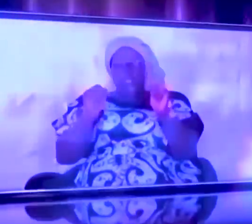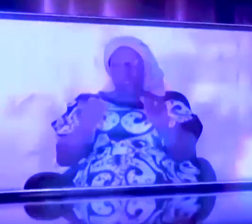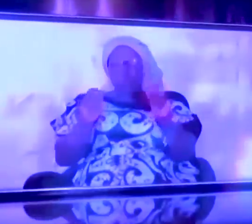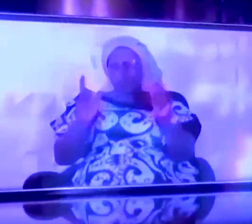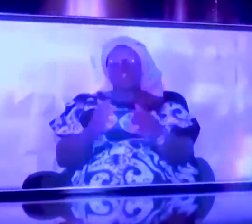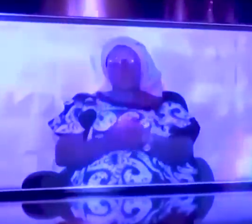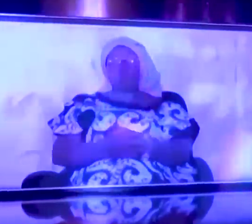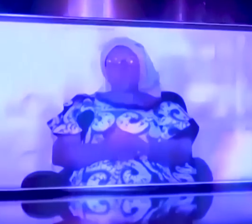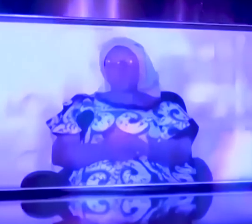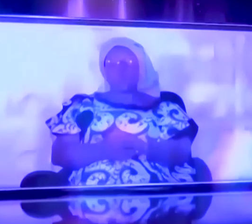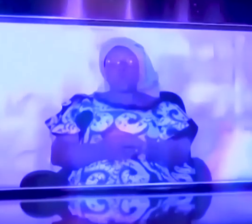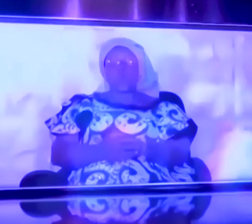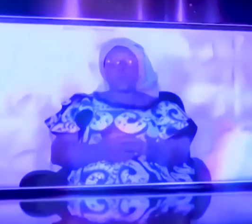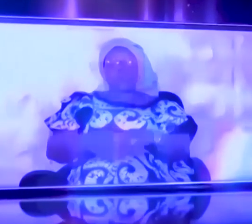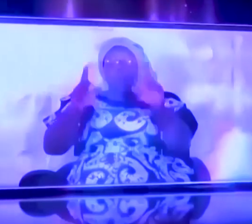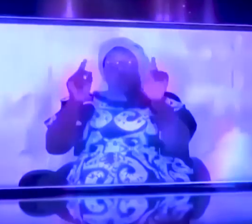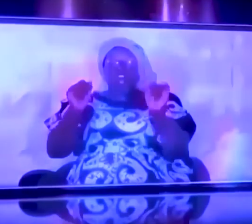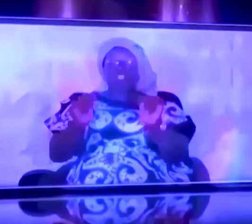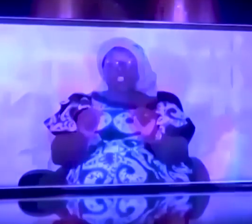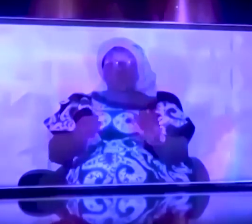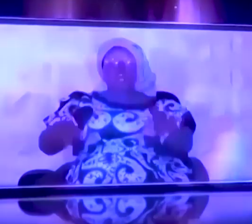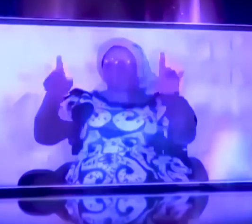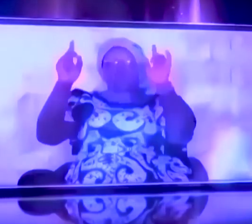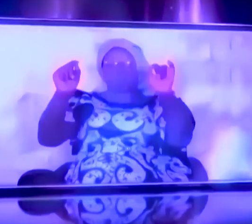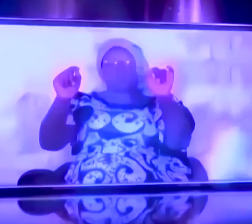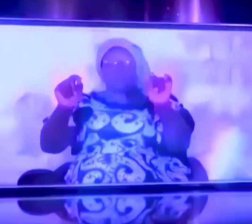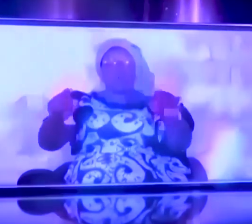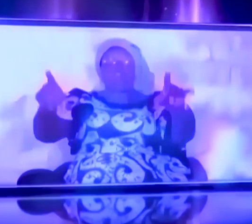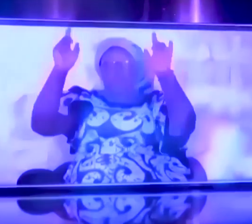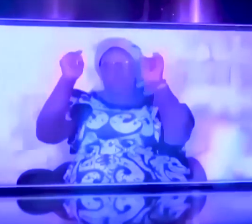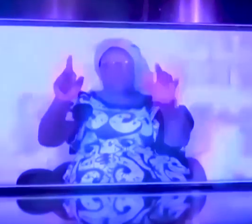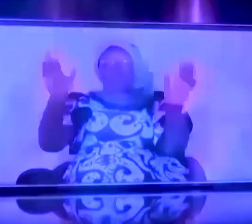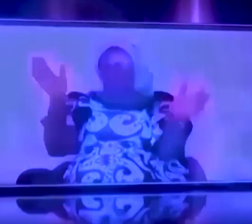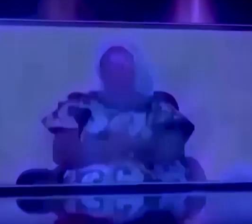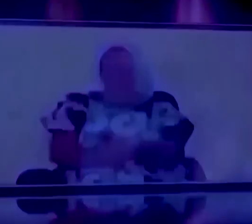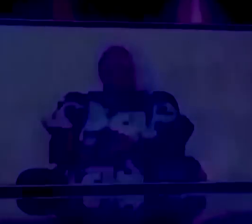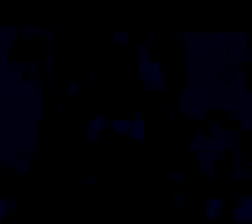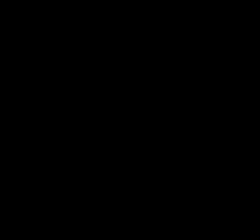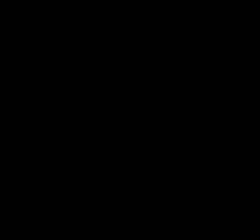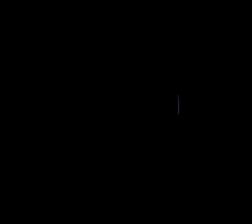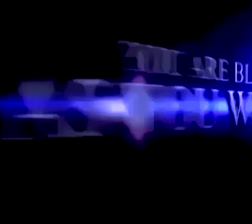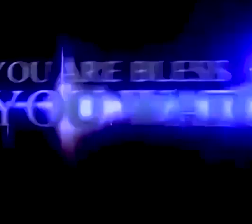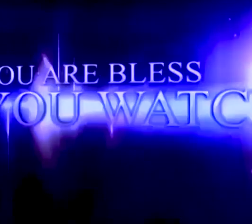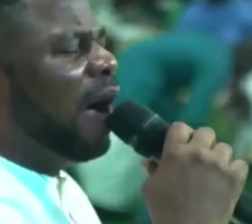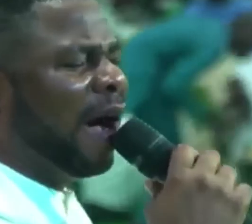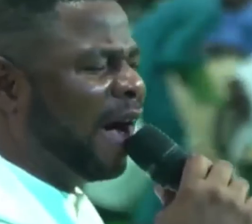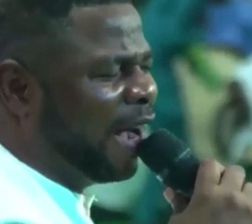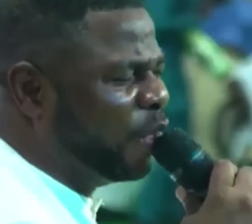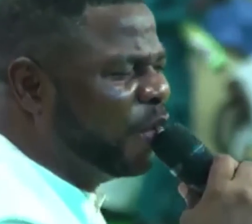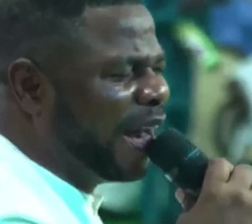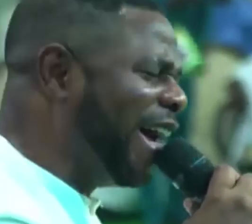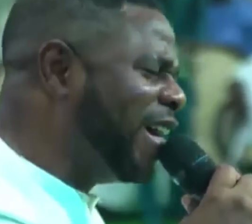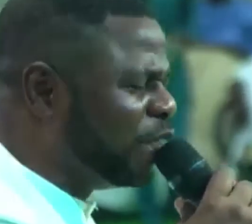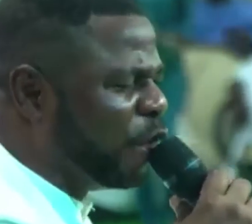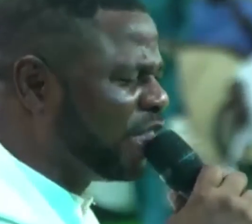fun gbogbo eda to wo mi to de ngbo mi lowo lowo loruko Jesu olorun odubuku o ya ko buku fun o amen anu